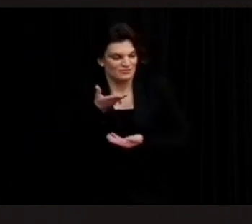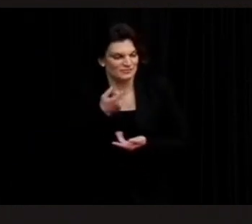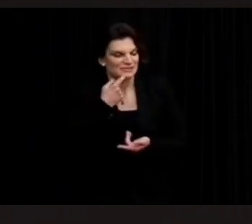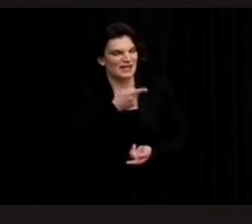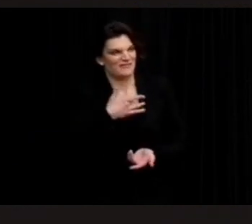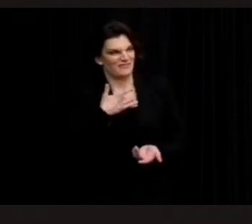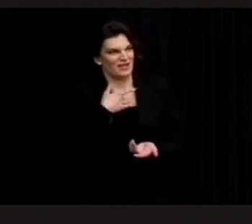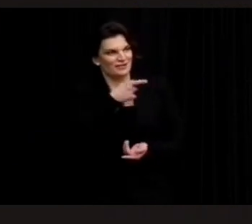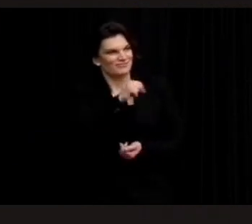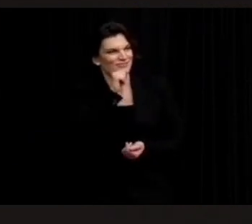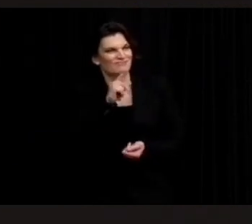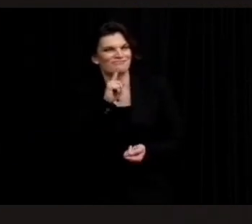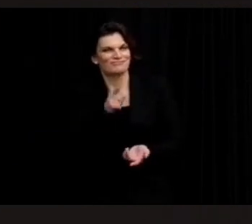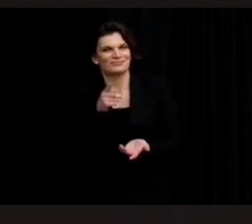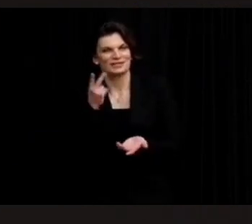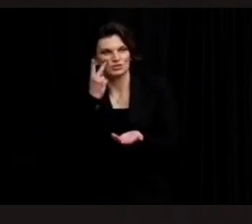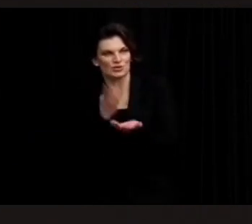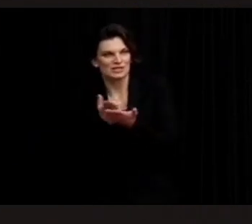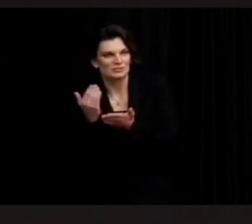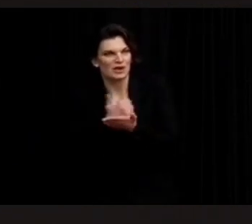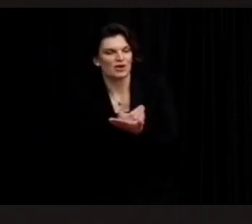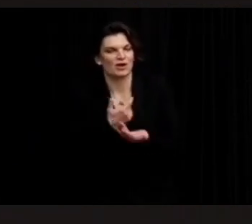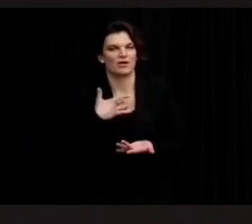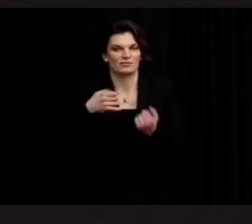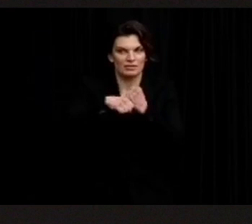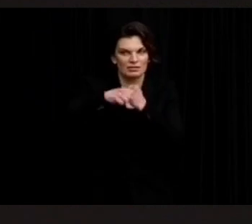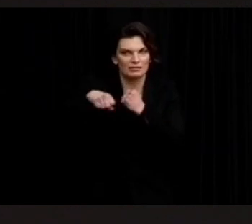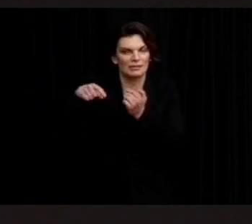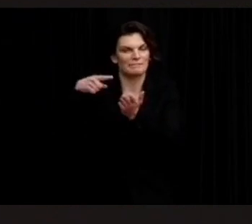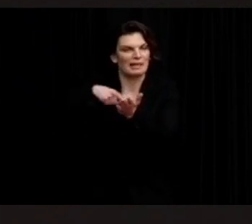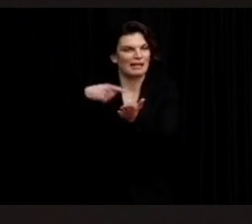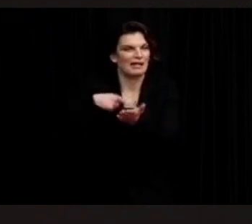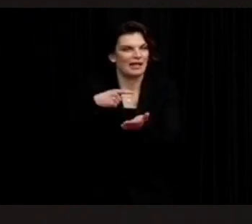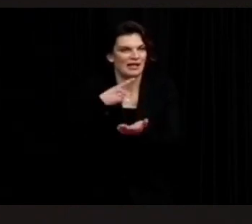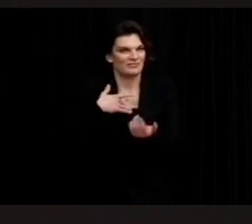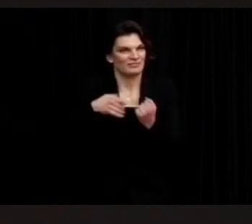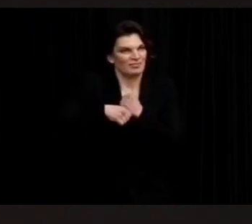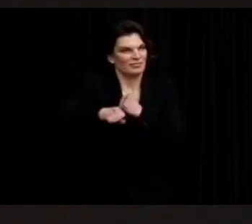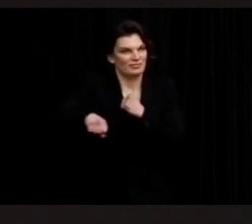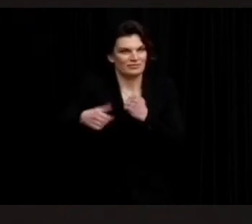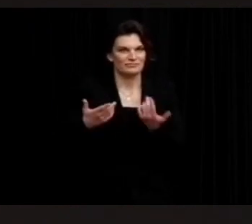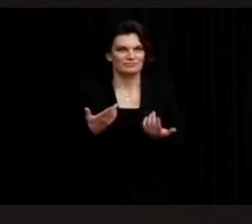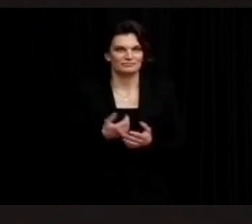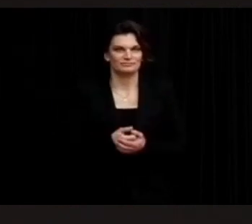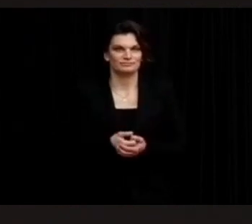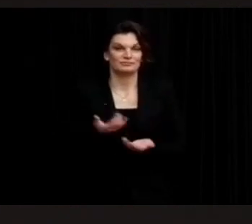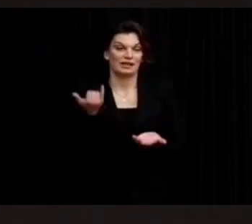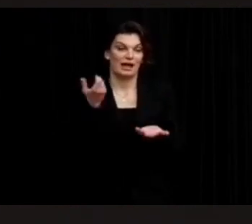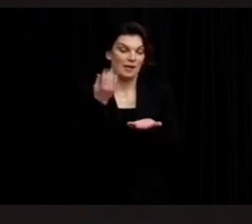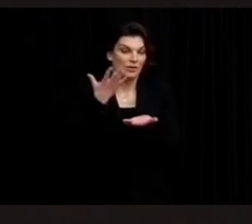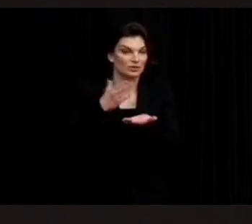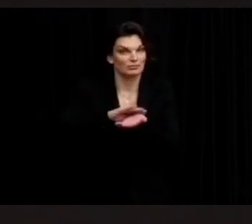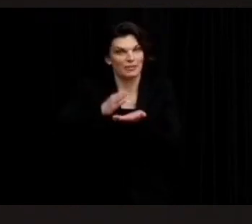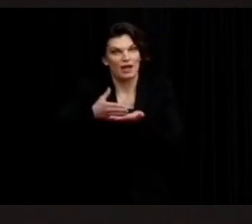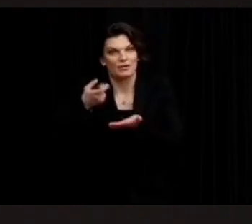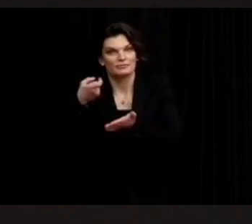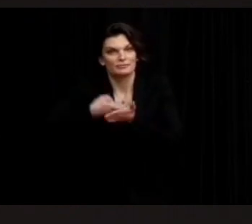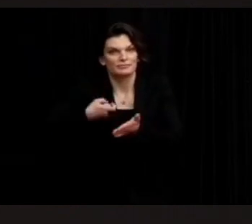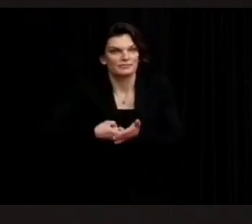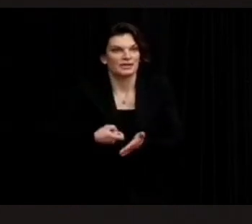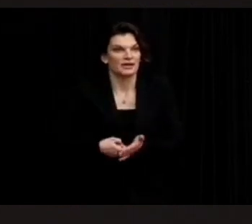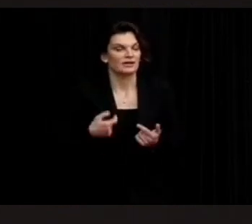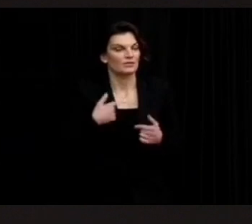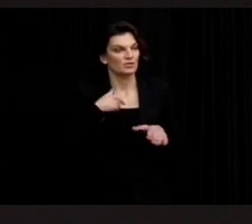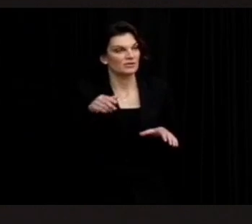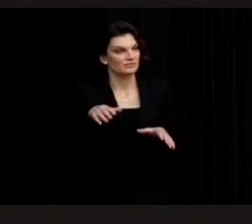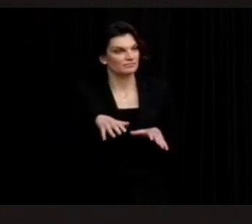very quickly in regards to payments, details about participant payment amounts changing, things like that. So we've